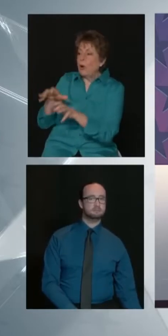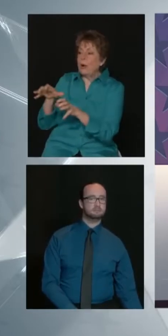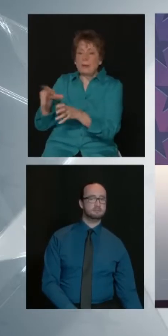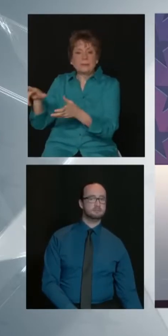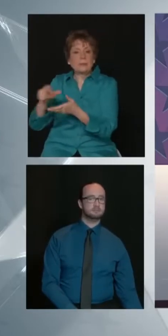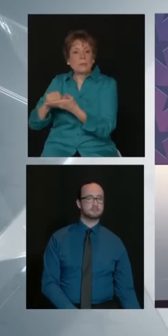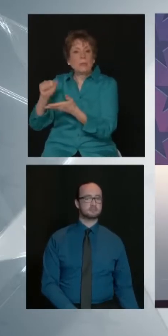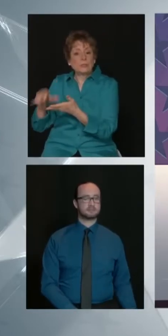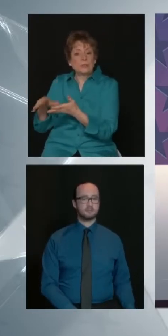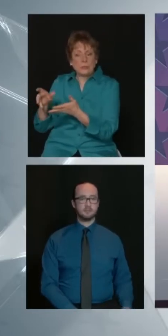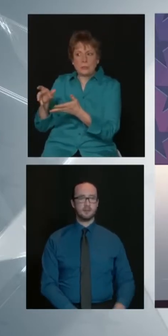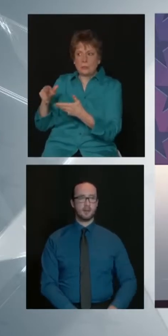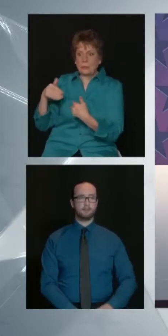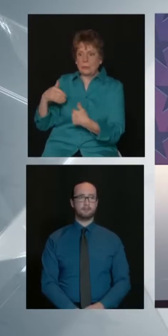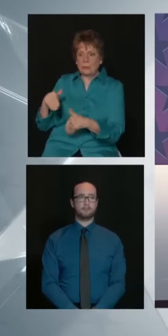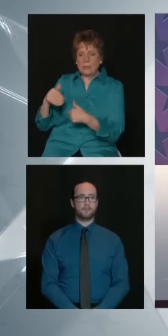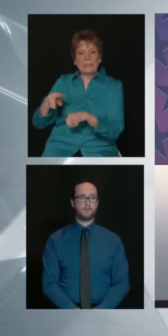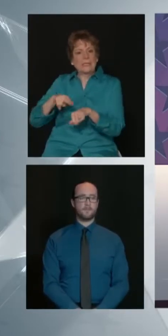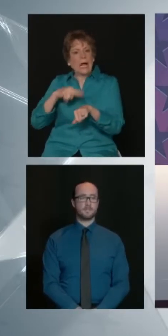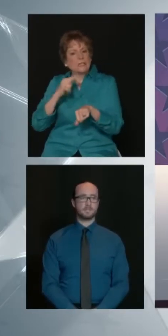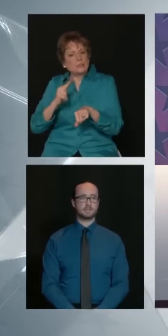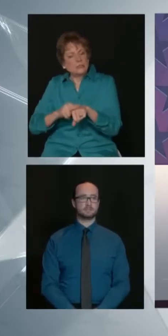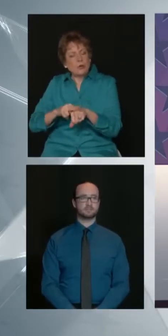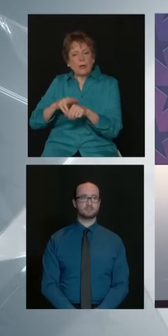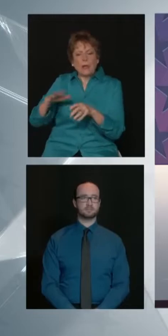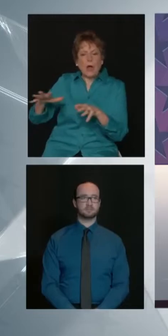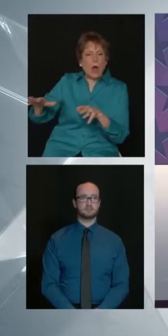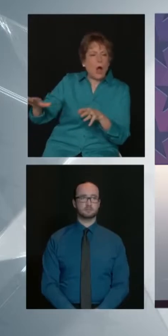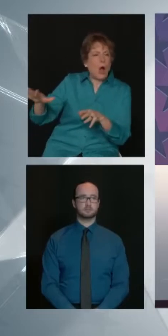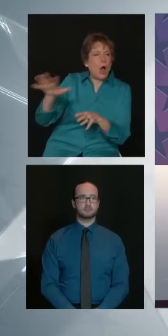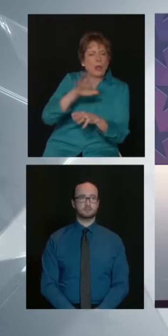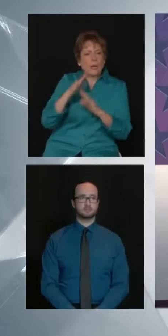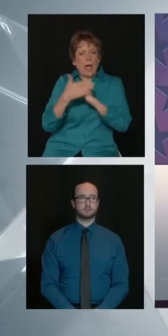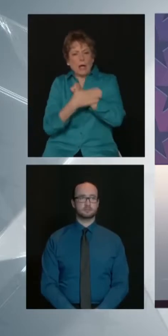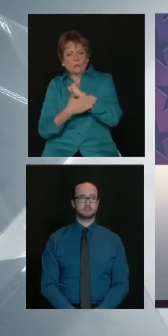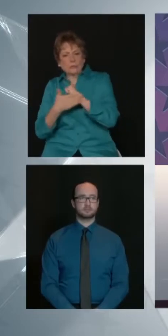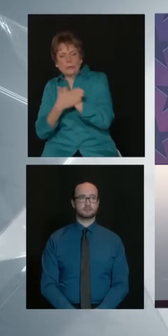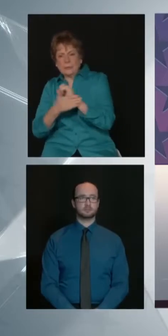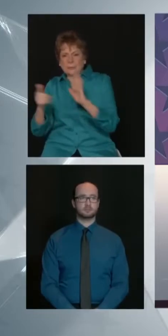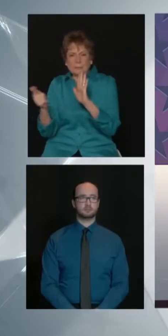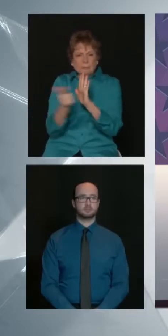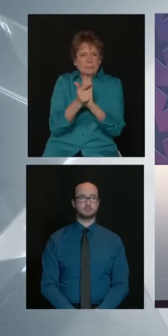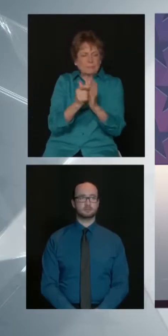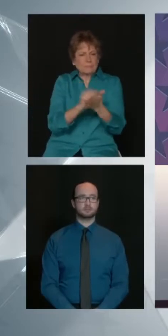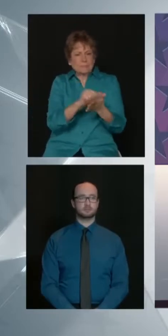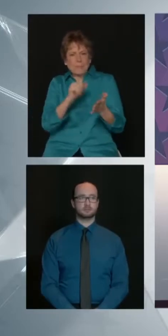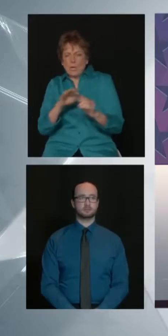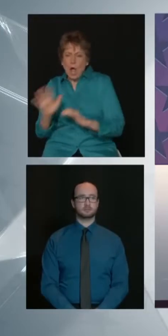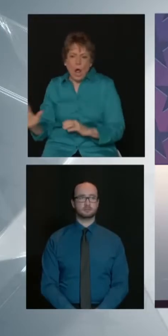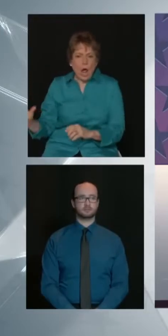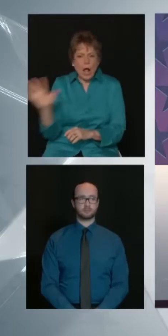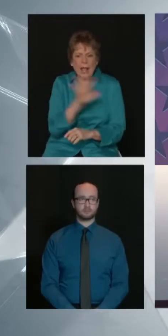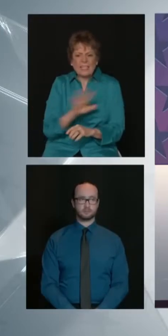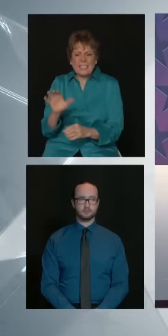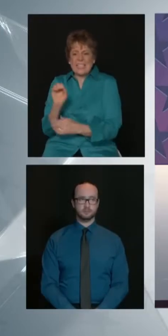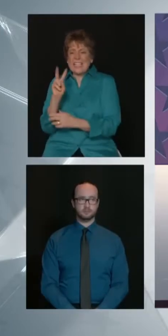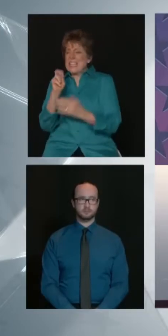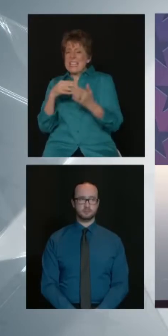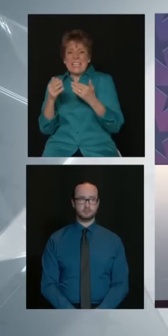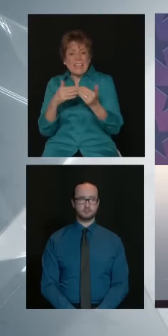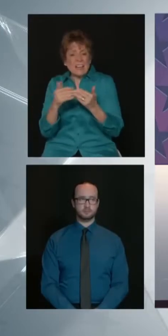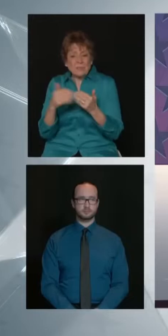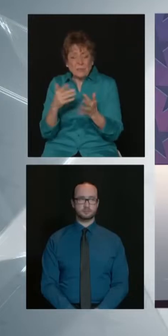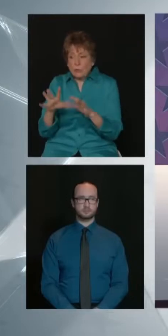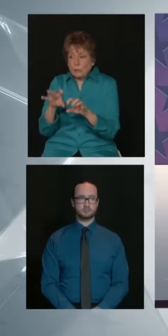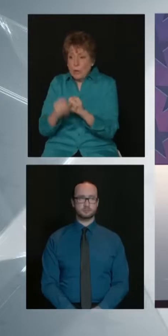ban that's so strict that even in the case when a woman is raped, she will not have